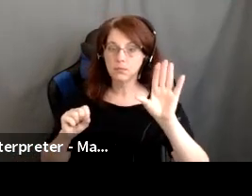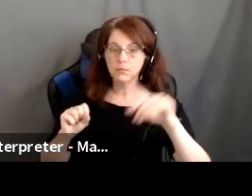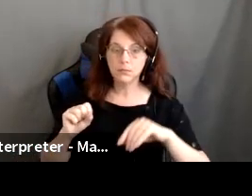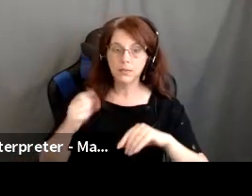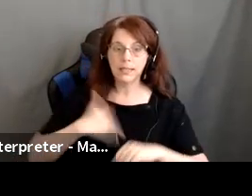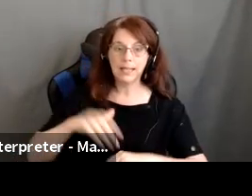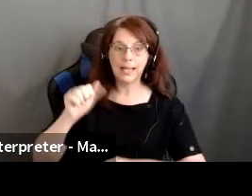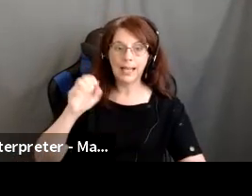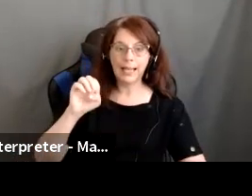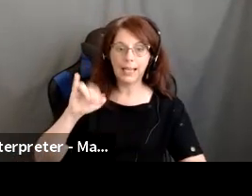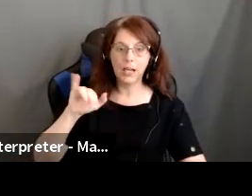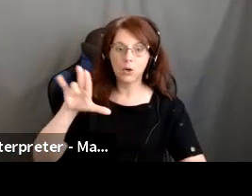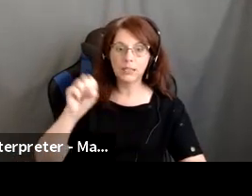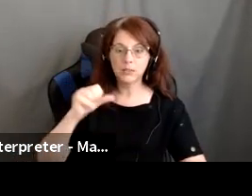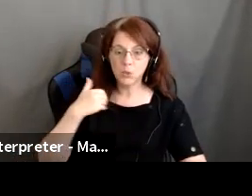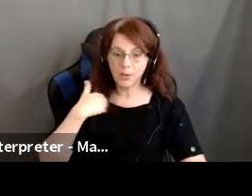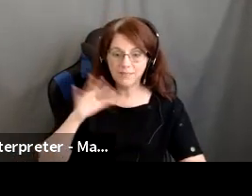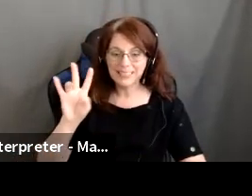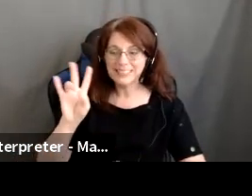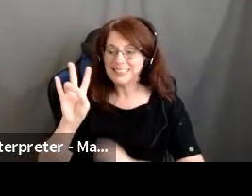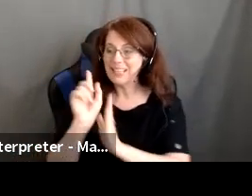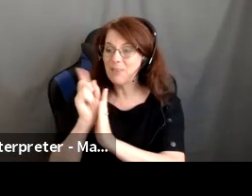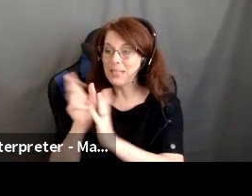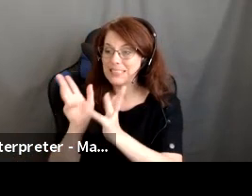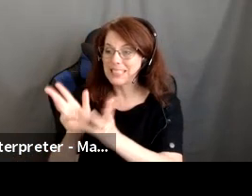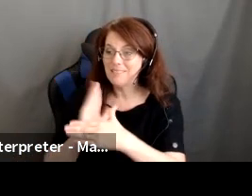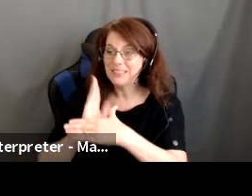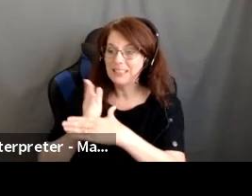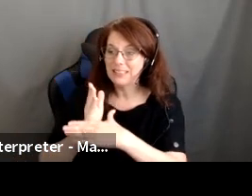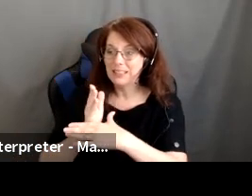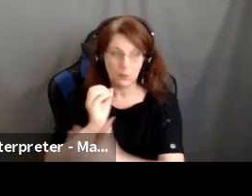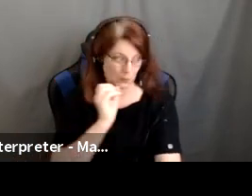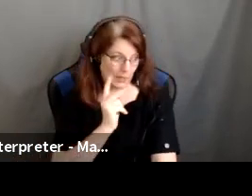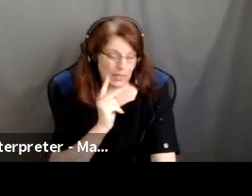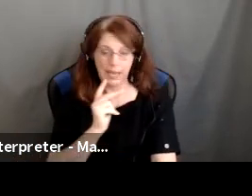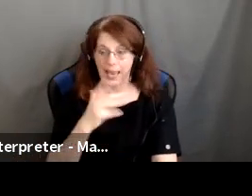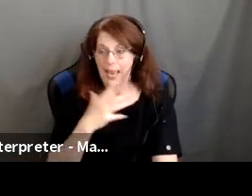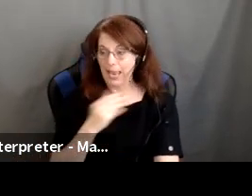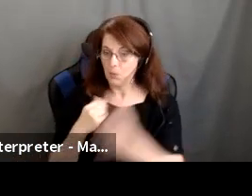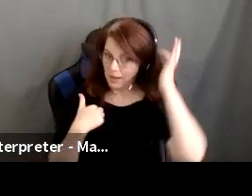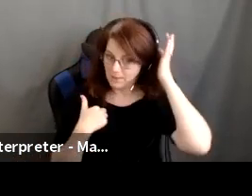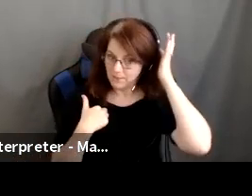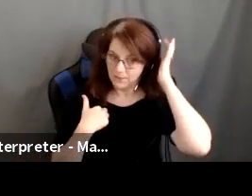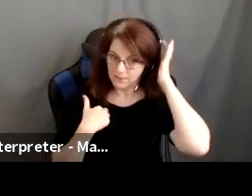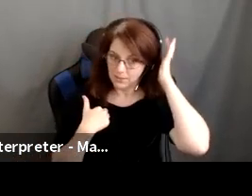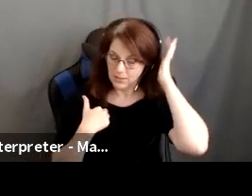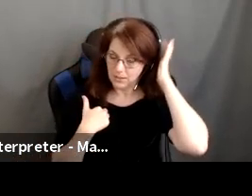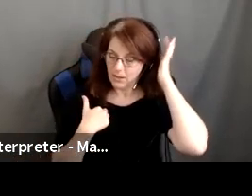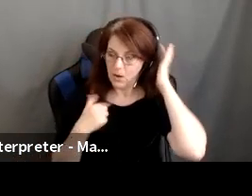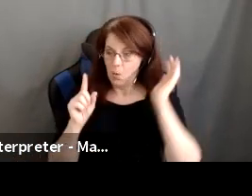This is Arius. Just to let you know, we have 7 minutes left. Okay. And we have one